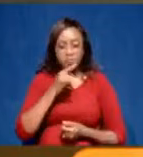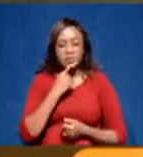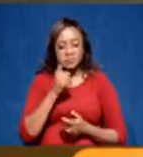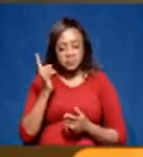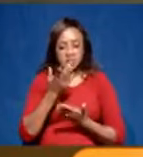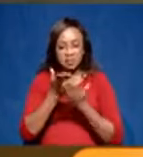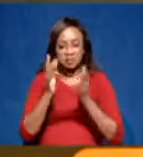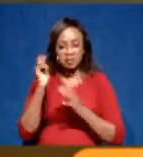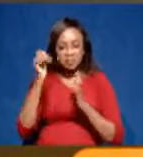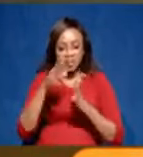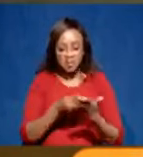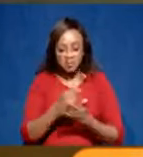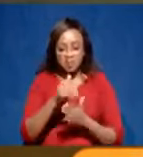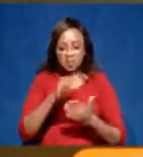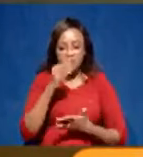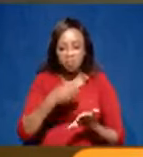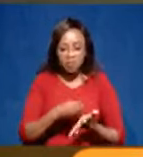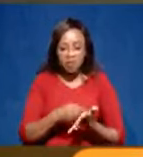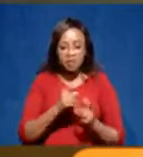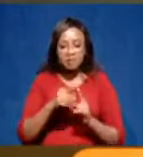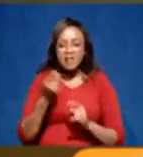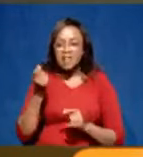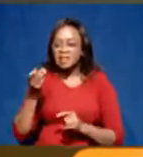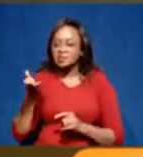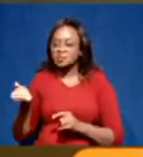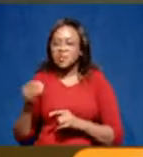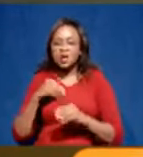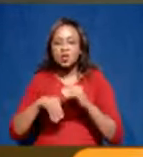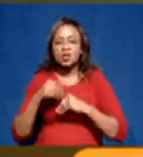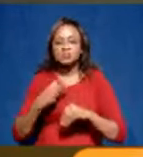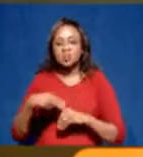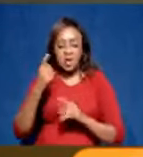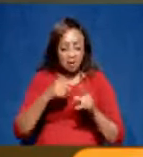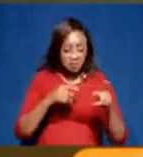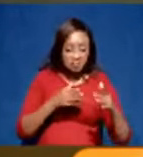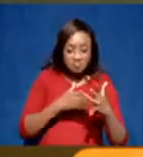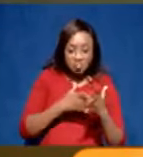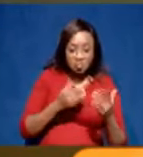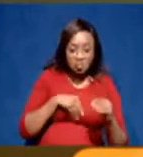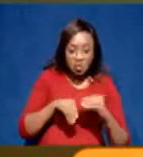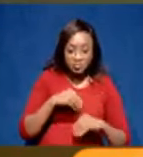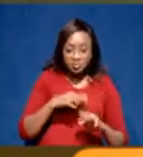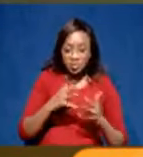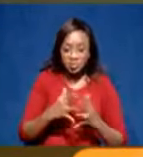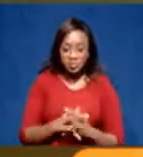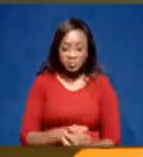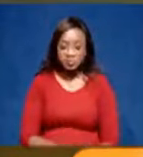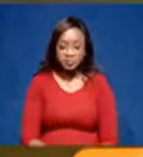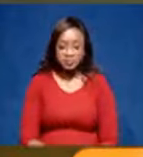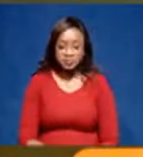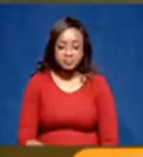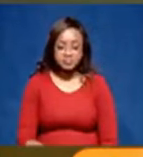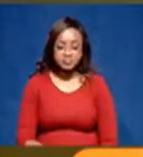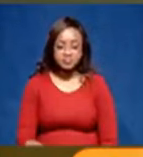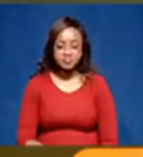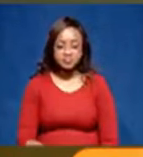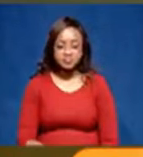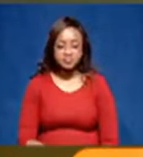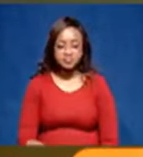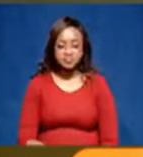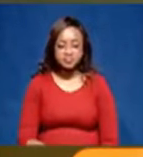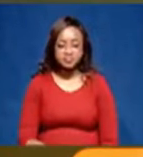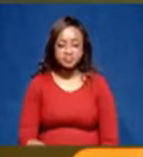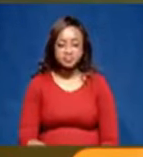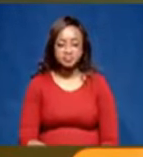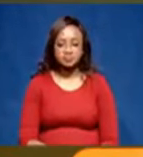money. And yet with the little that we have seen with NHIF, there have been massive cases of corruption. So what assurances are you giving Kenyans